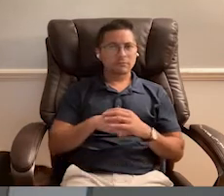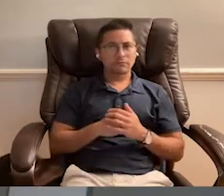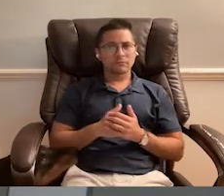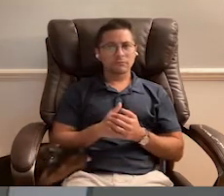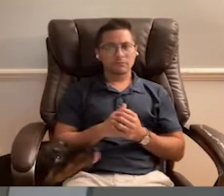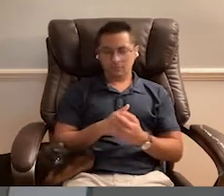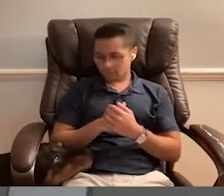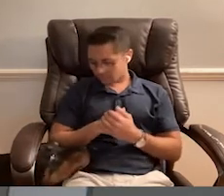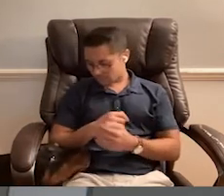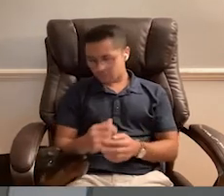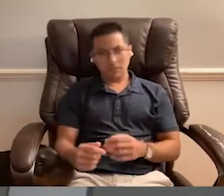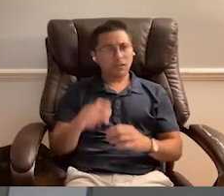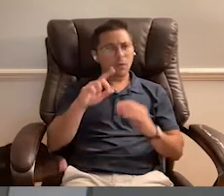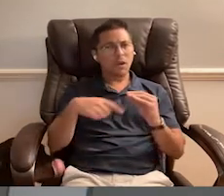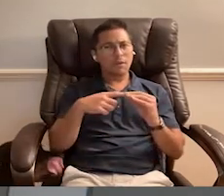what